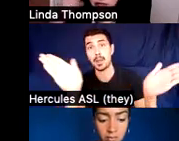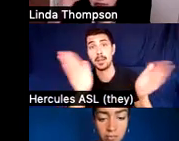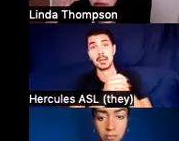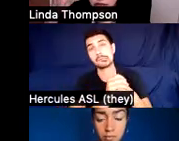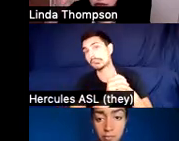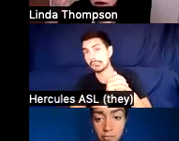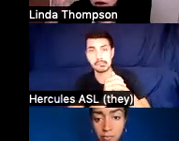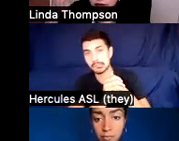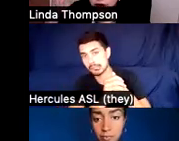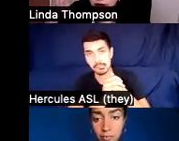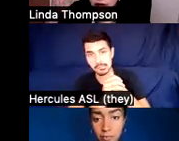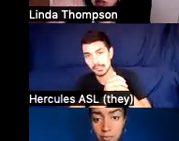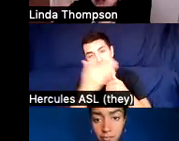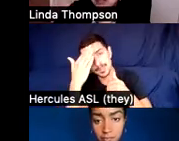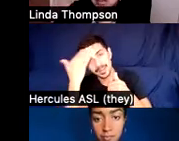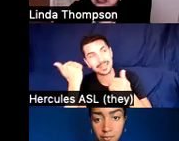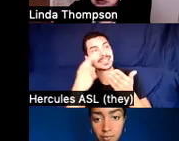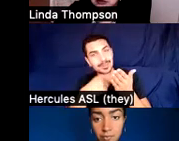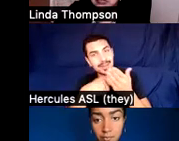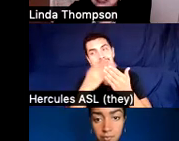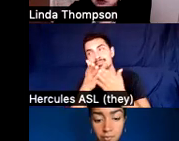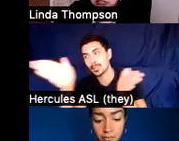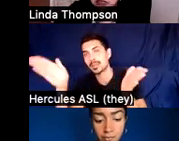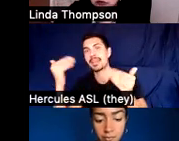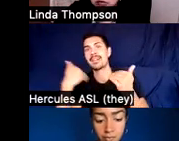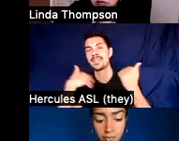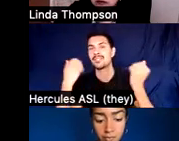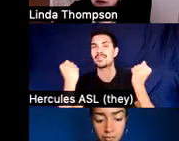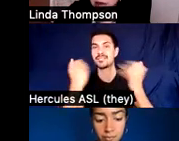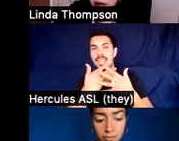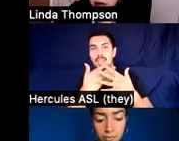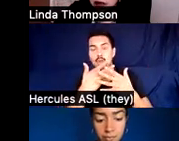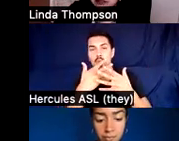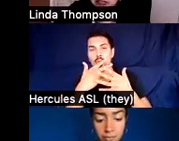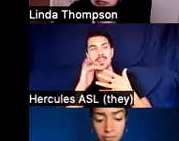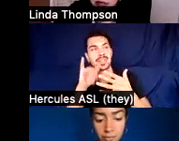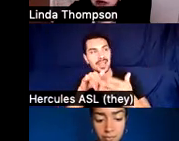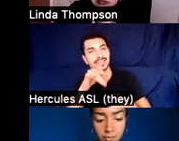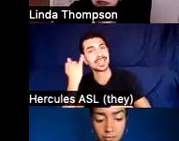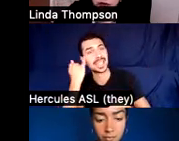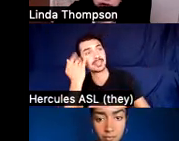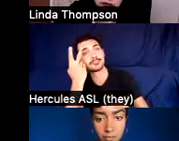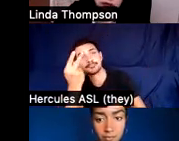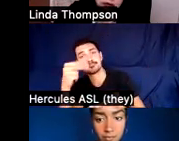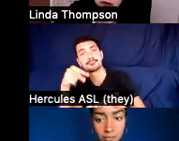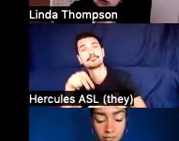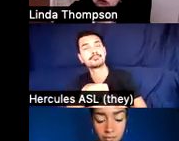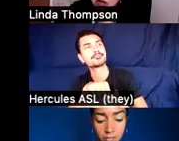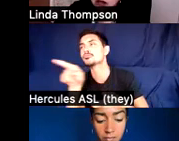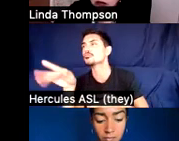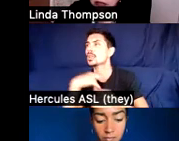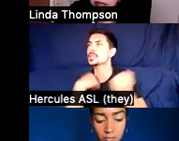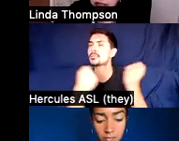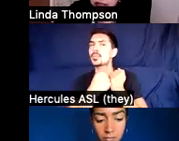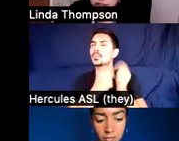there is actually a fear that somebody is going to be mad if they stand up and support you. Some people